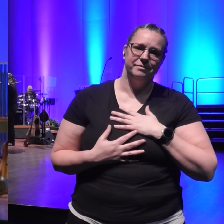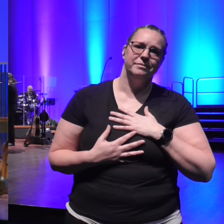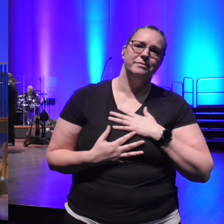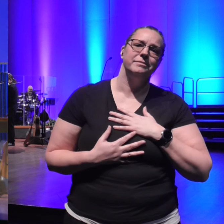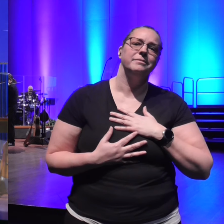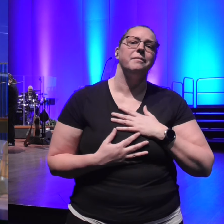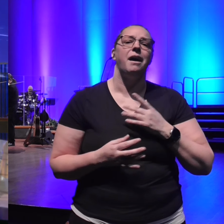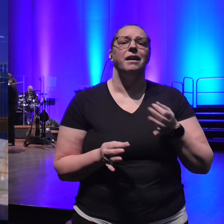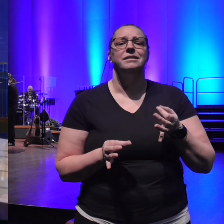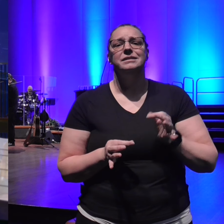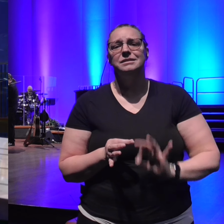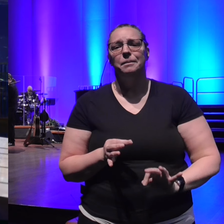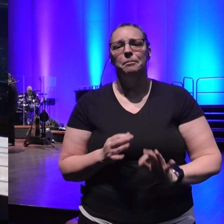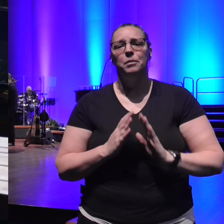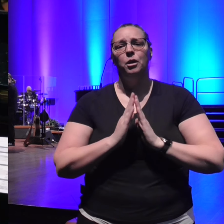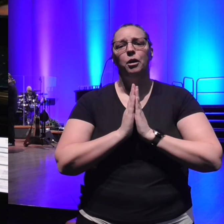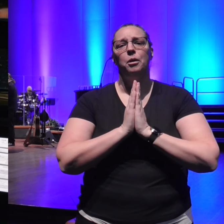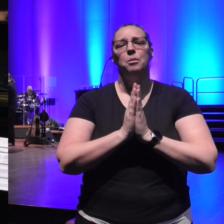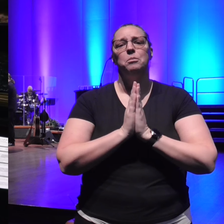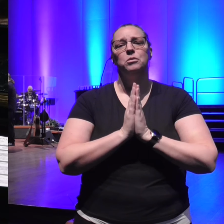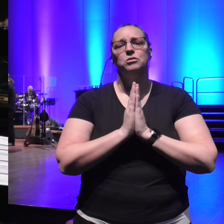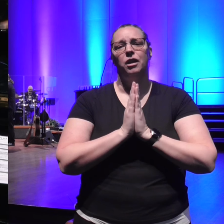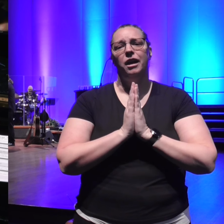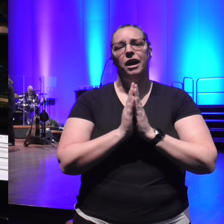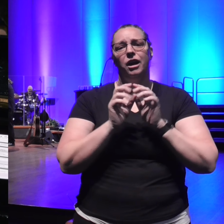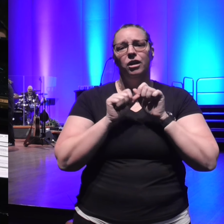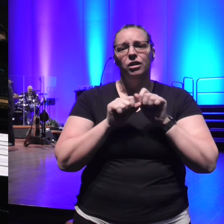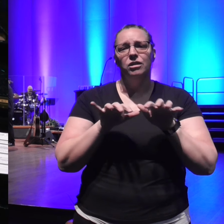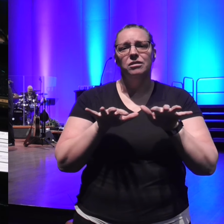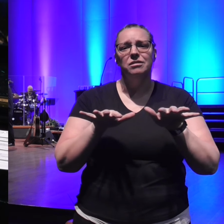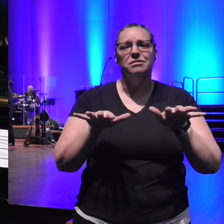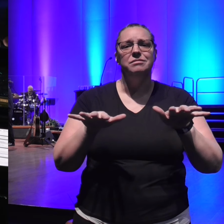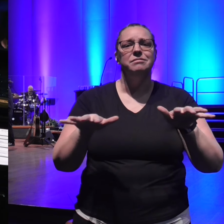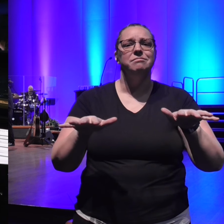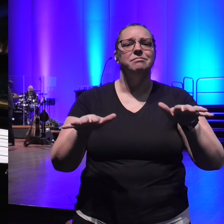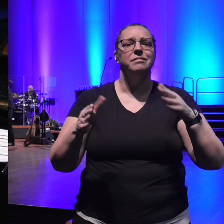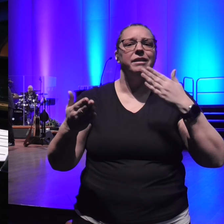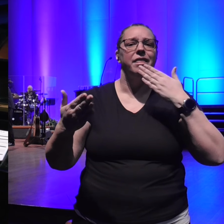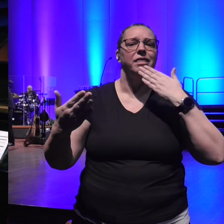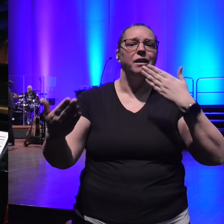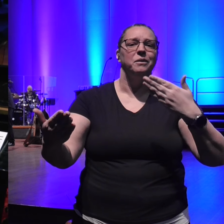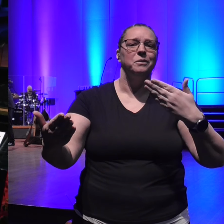my simple prayer, thank you.